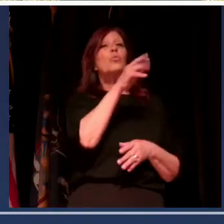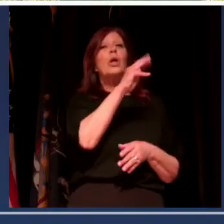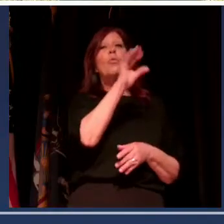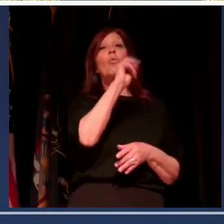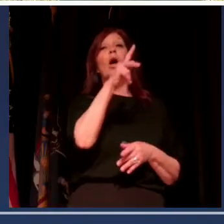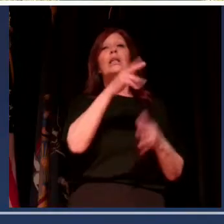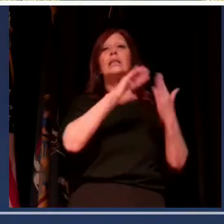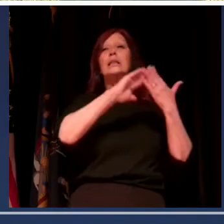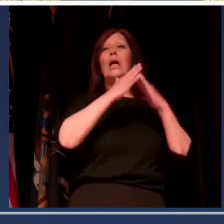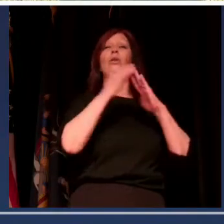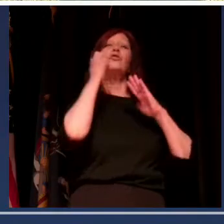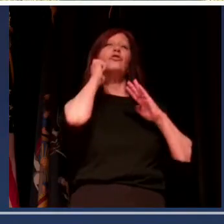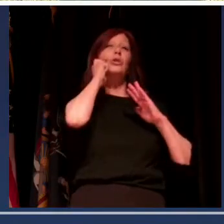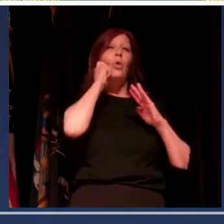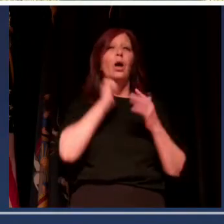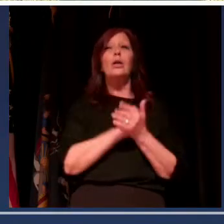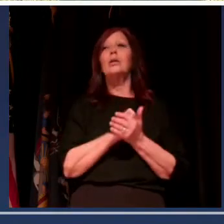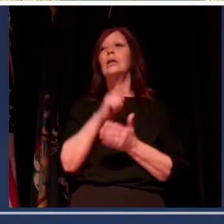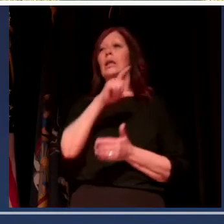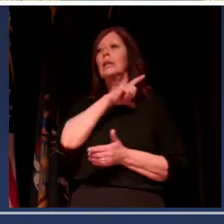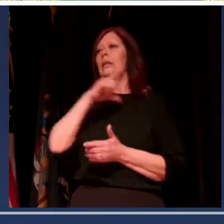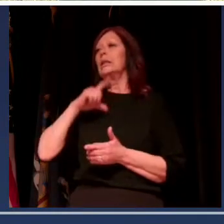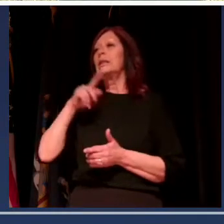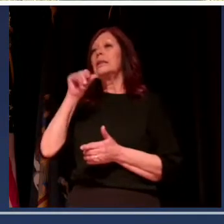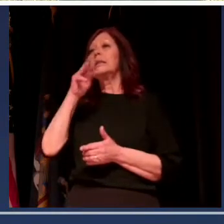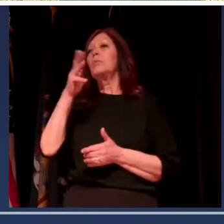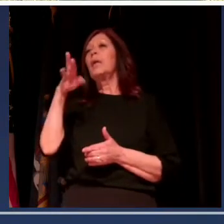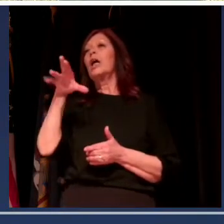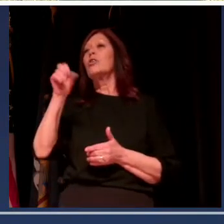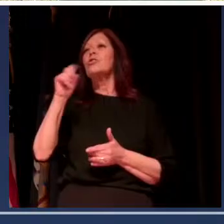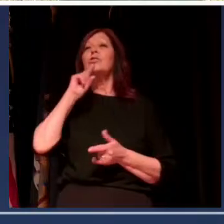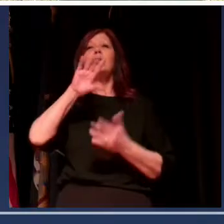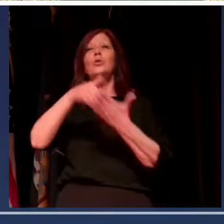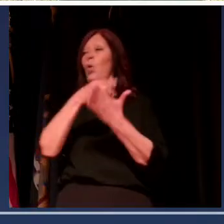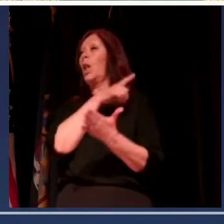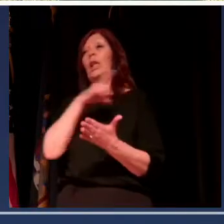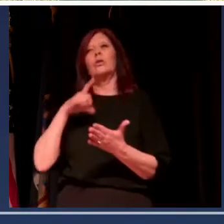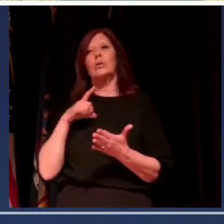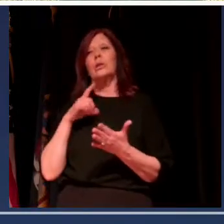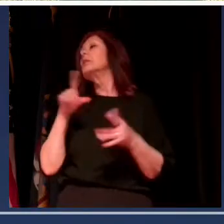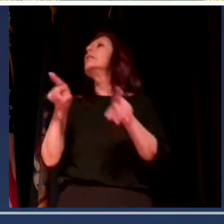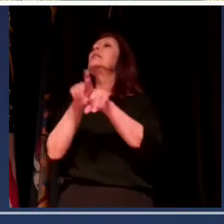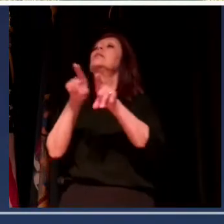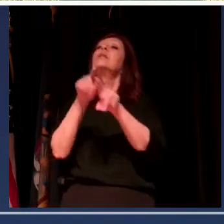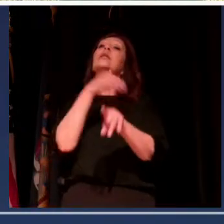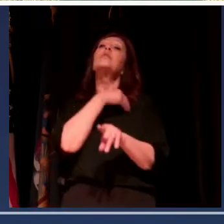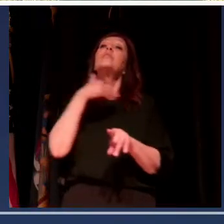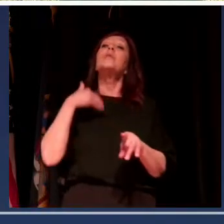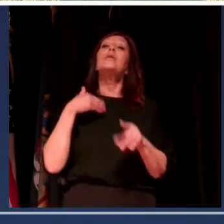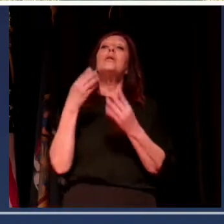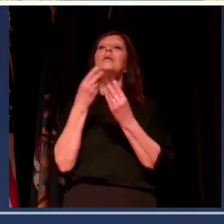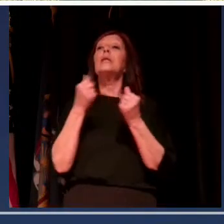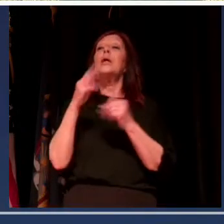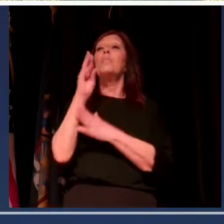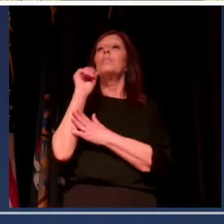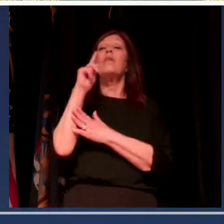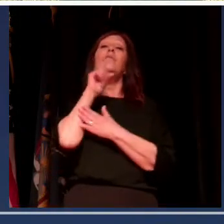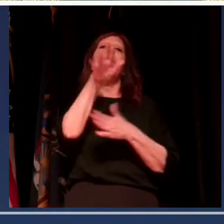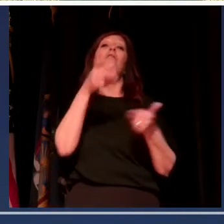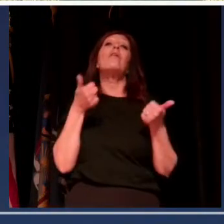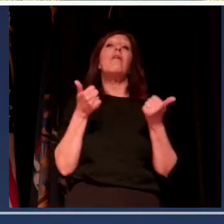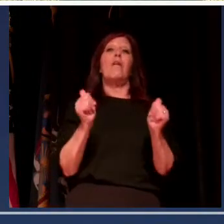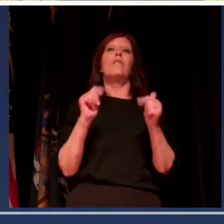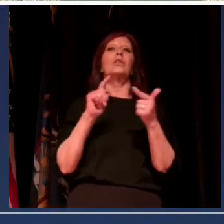of Cheektowaga, Legislature Chair Tim Myers and the entire legislature, as well as the members of the Land Bank for their efforts